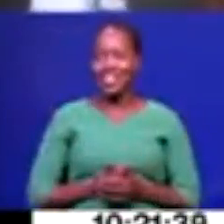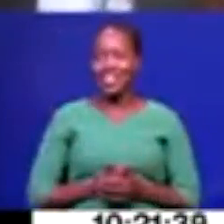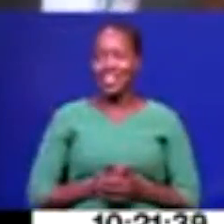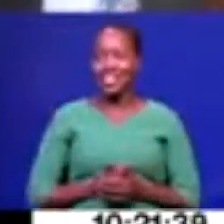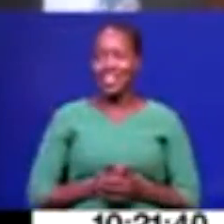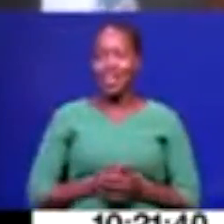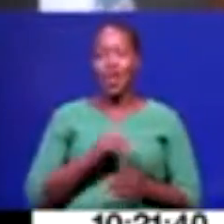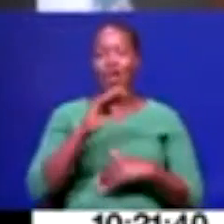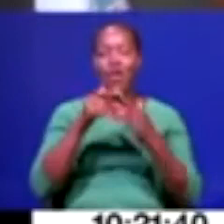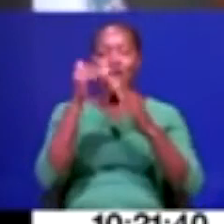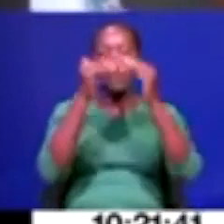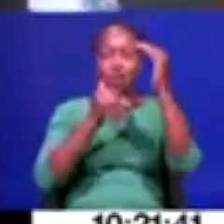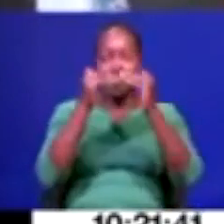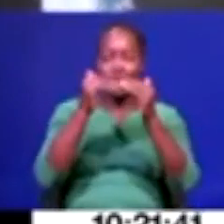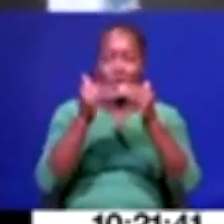All protocol observed. Good morning.